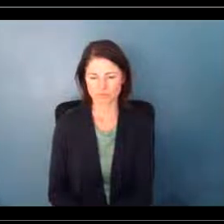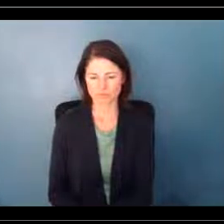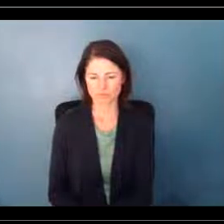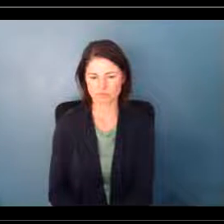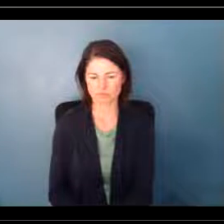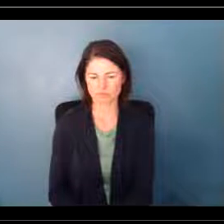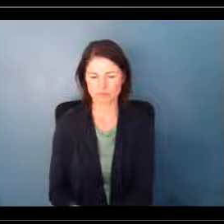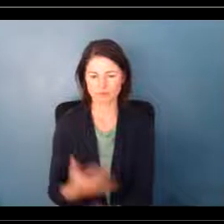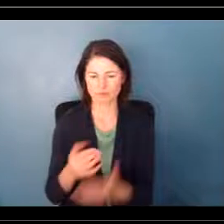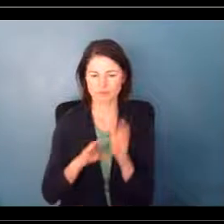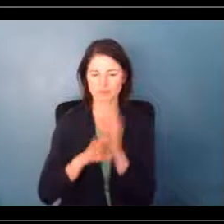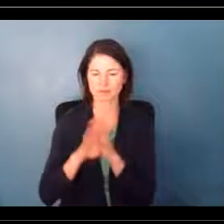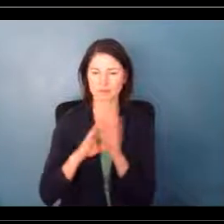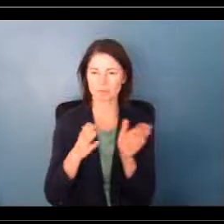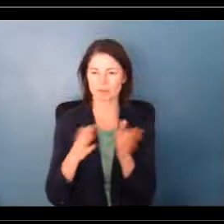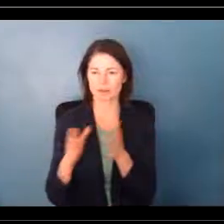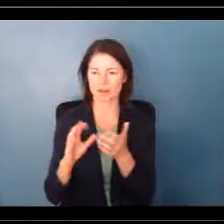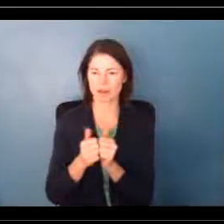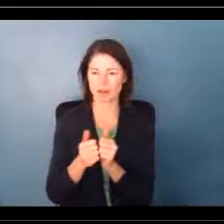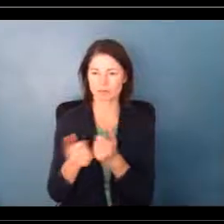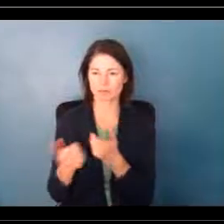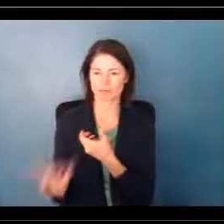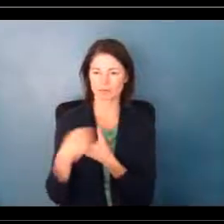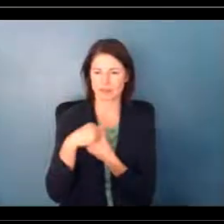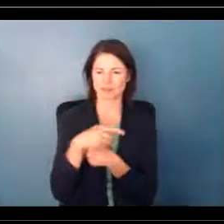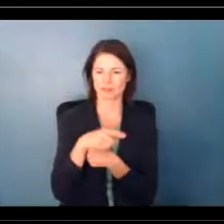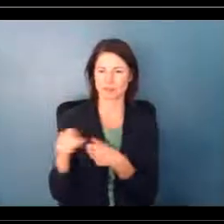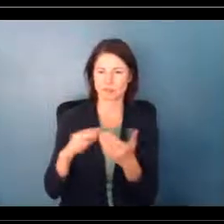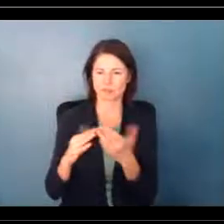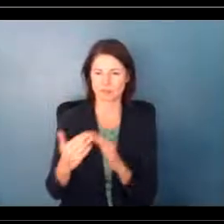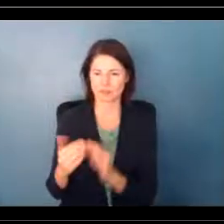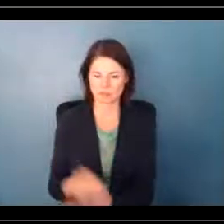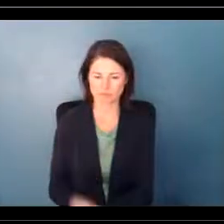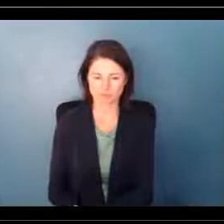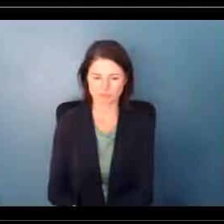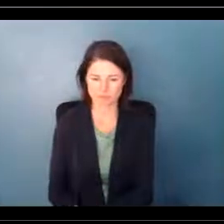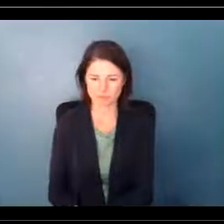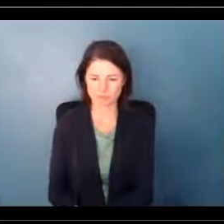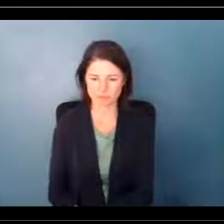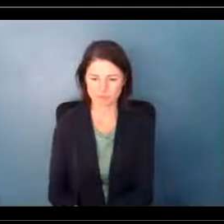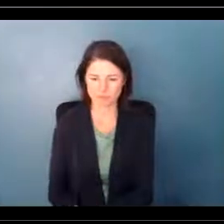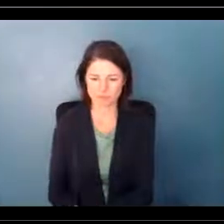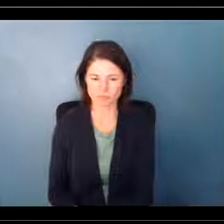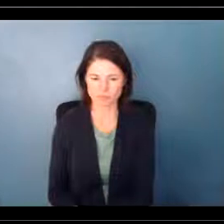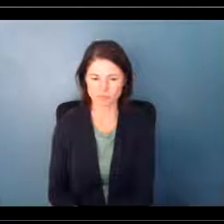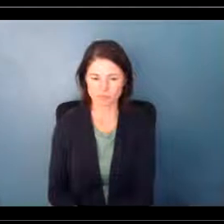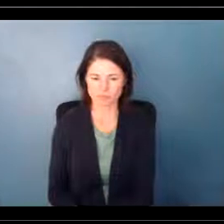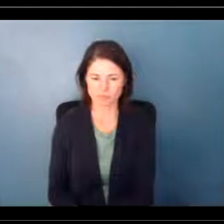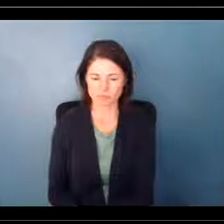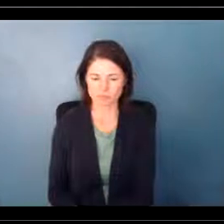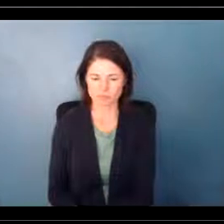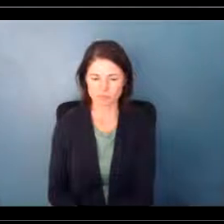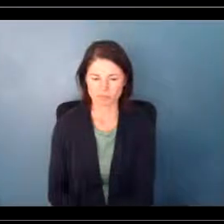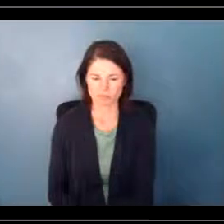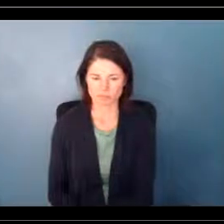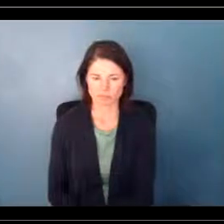in terms of how best to engage those communities. And so, that's really what this question 4 is really